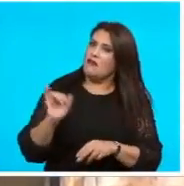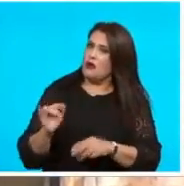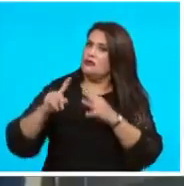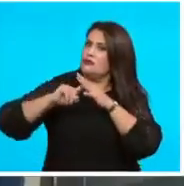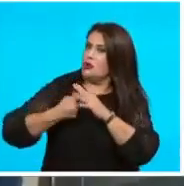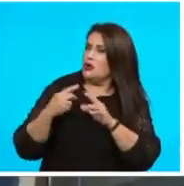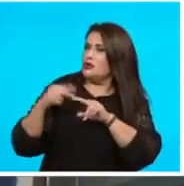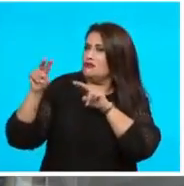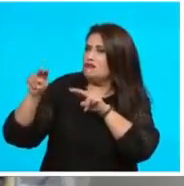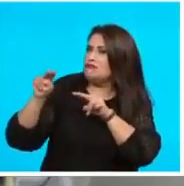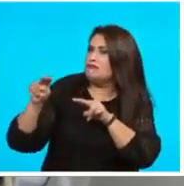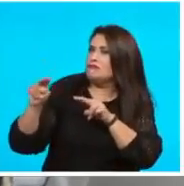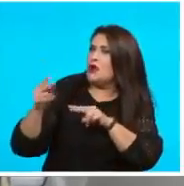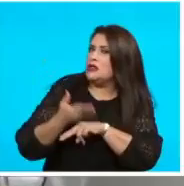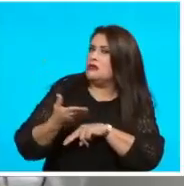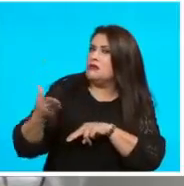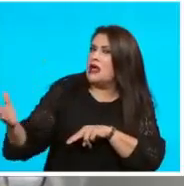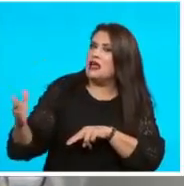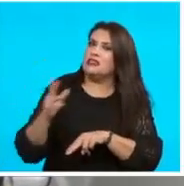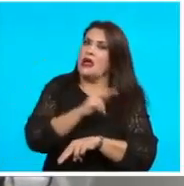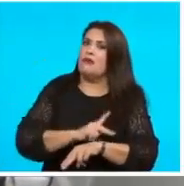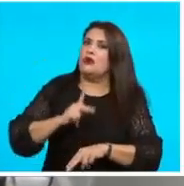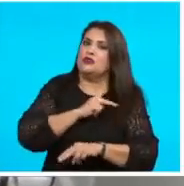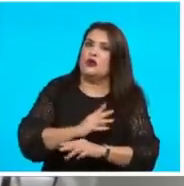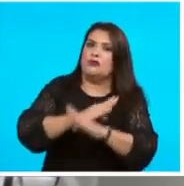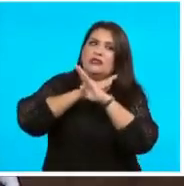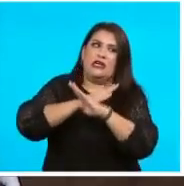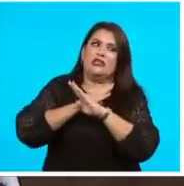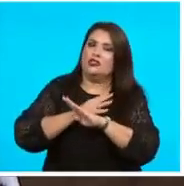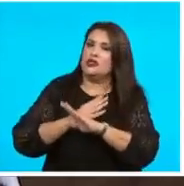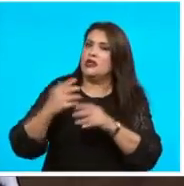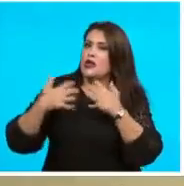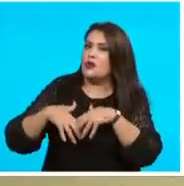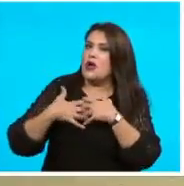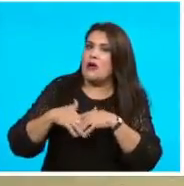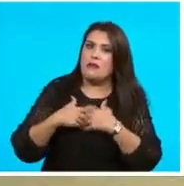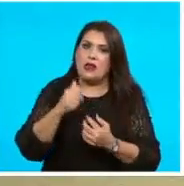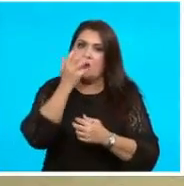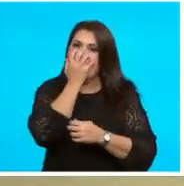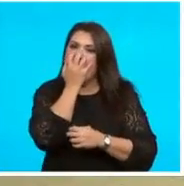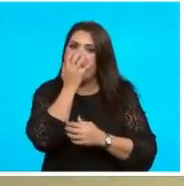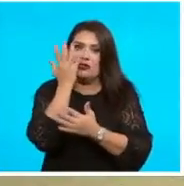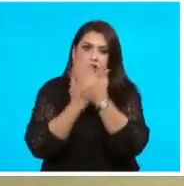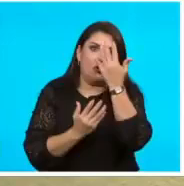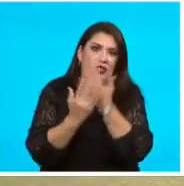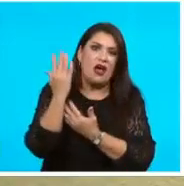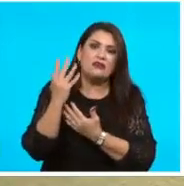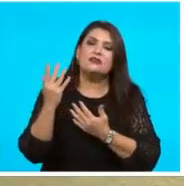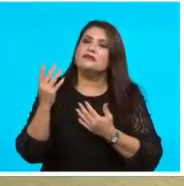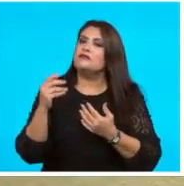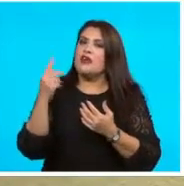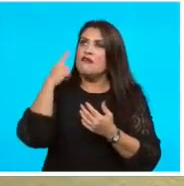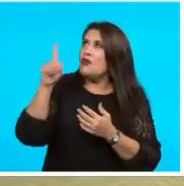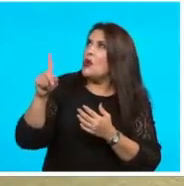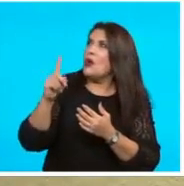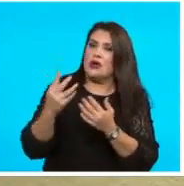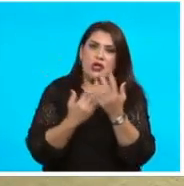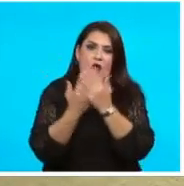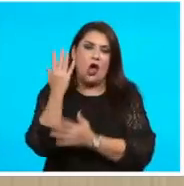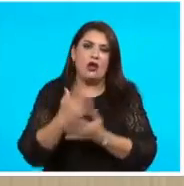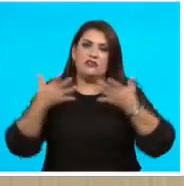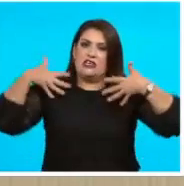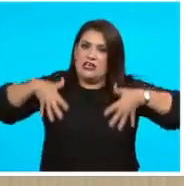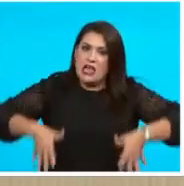keeping a close eye on supplies of personal protection equipment, like masks or gloves. In the form of gloves,